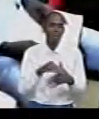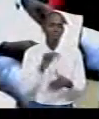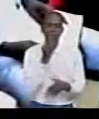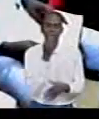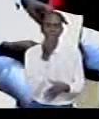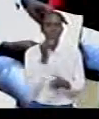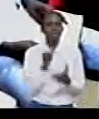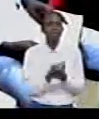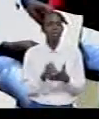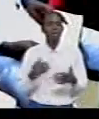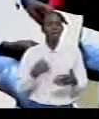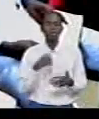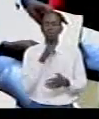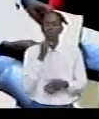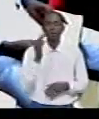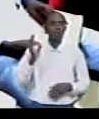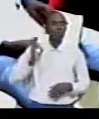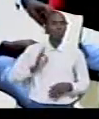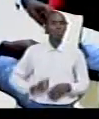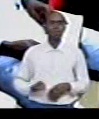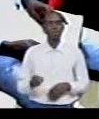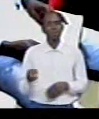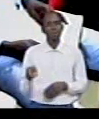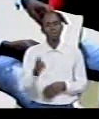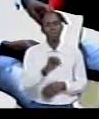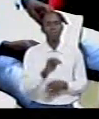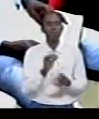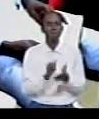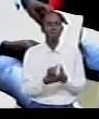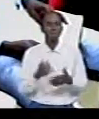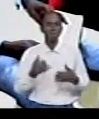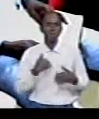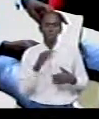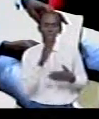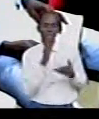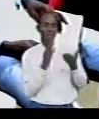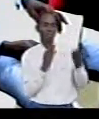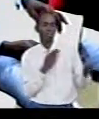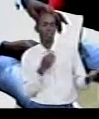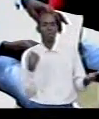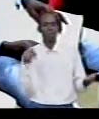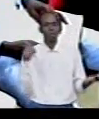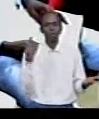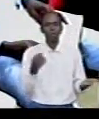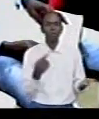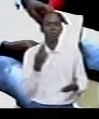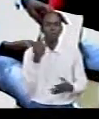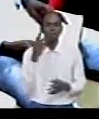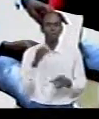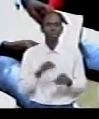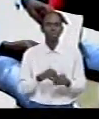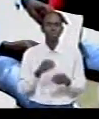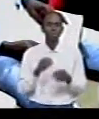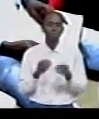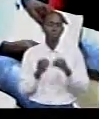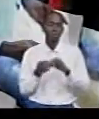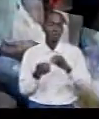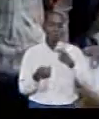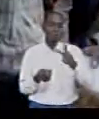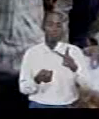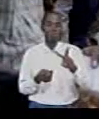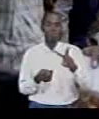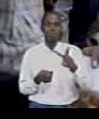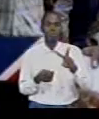them that have been occupied therein. Look at number two here. Number two, the